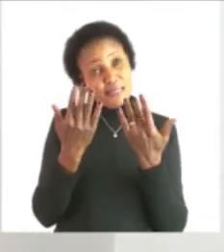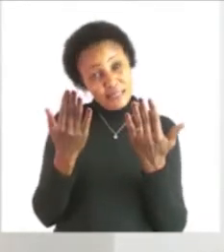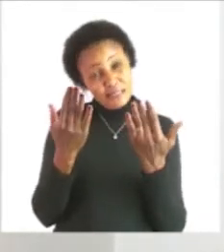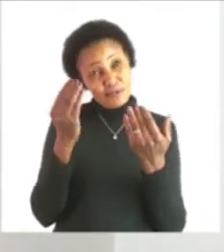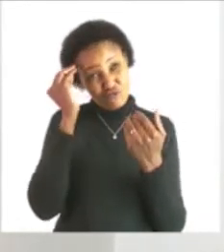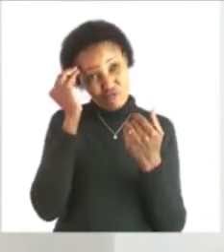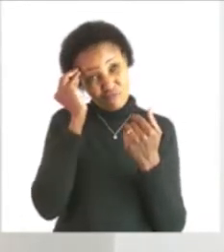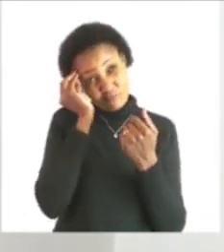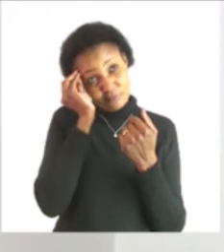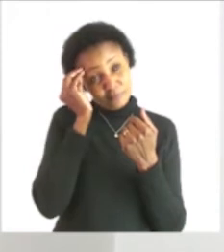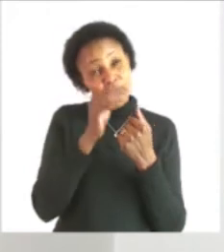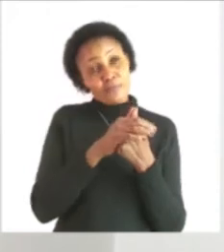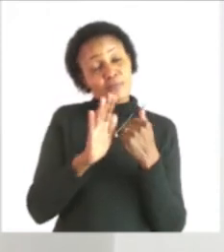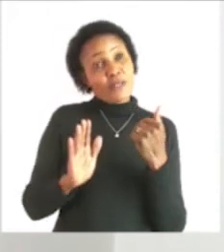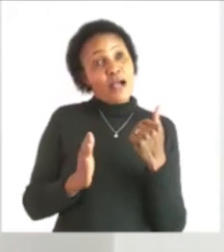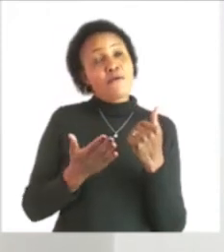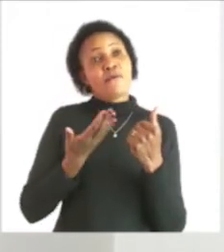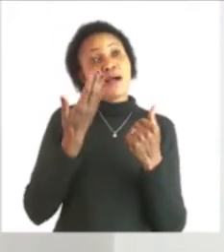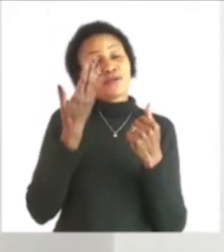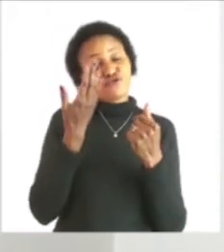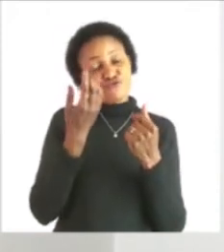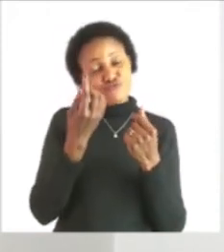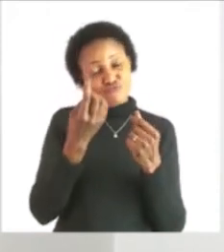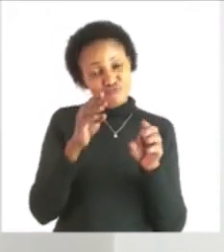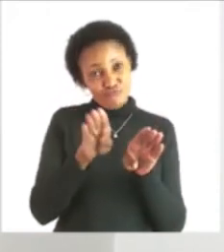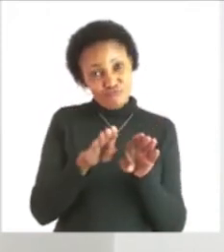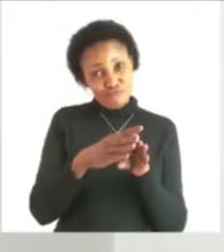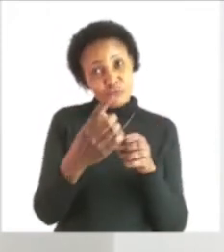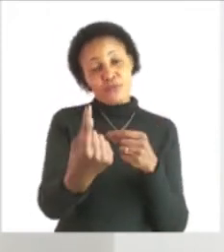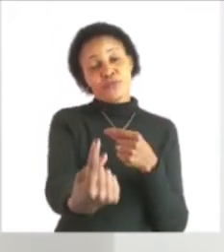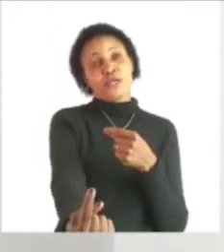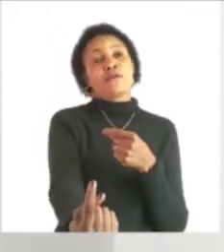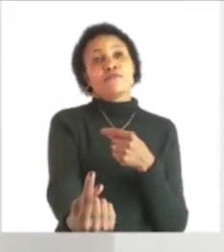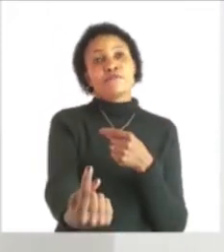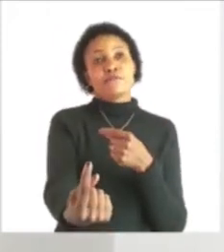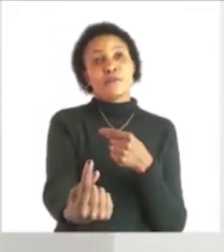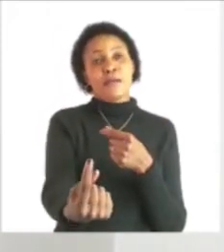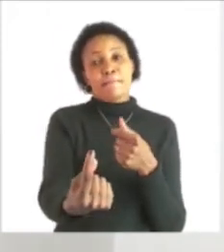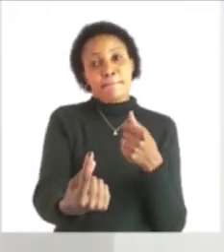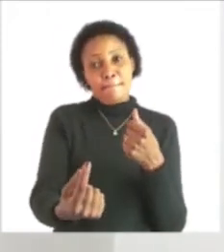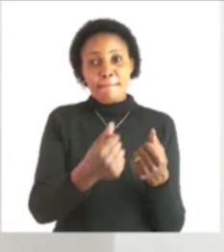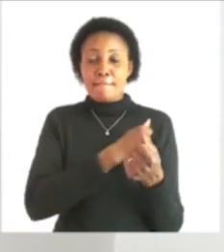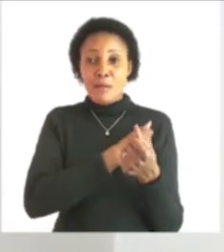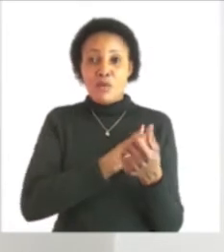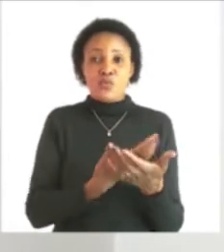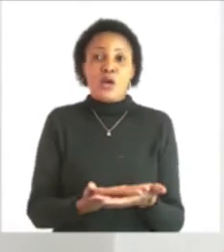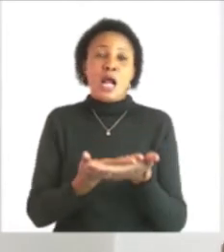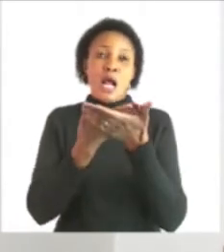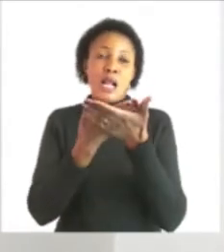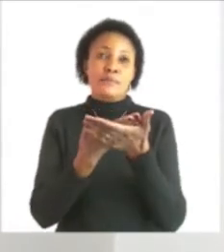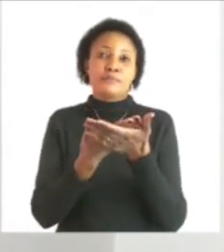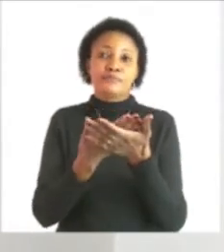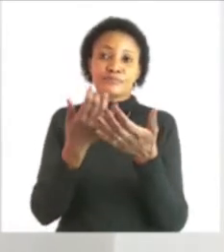green. I want you to do this by yourself at home. Let mommy assist you. Now we have come to the